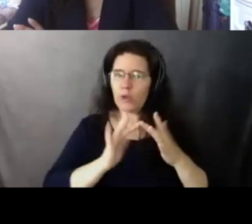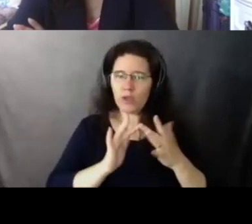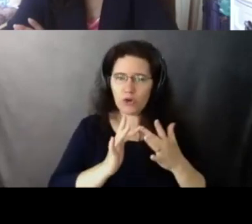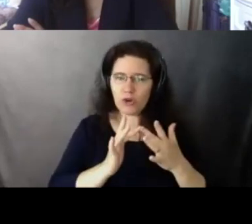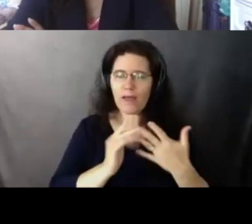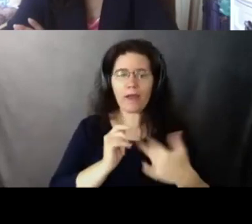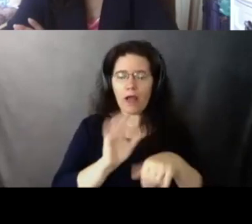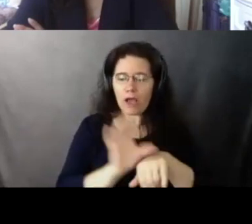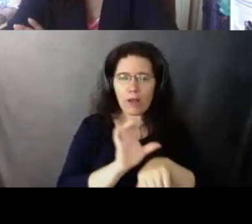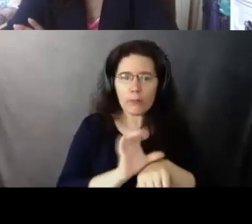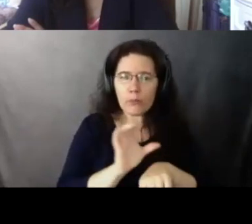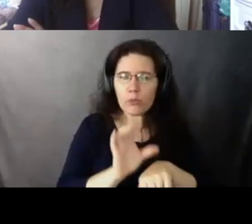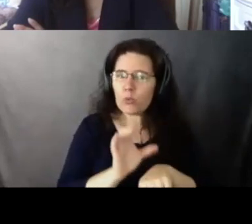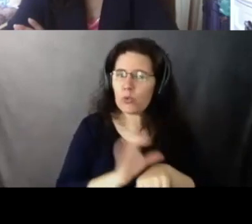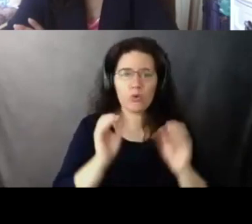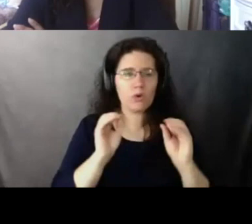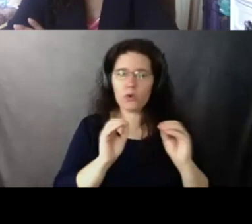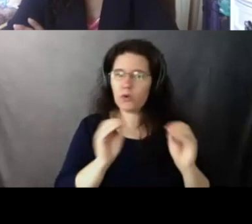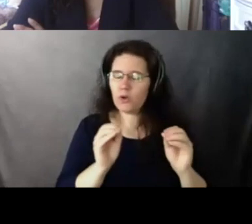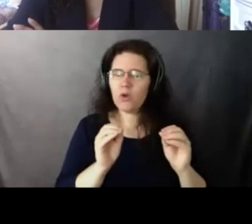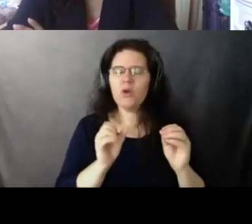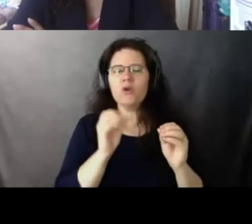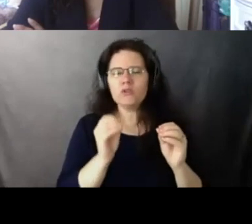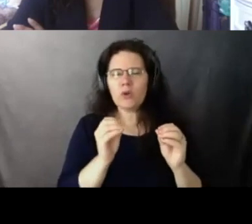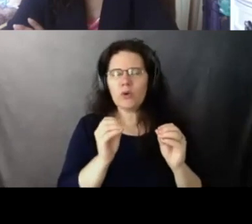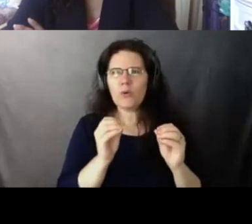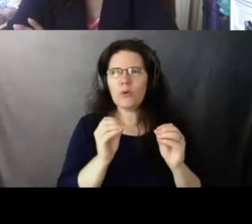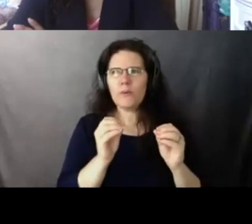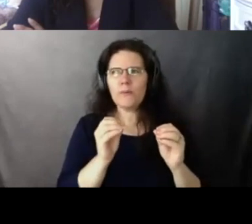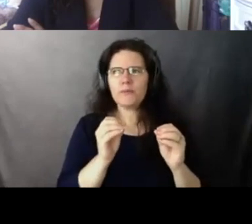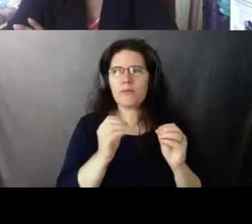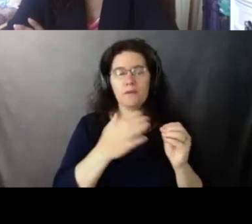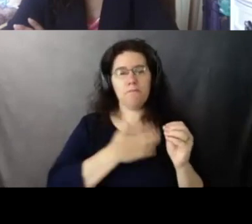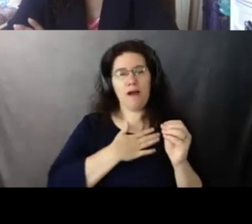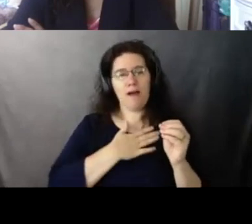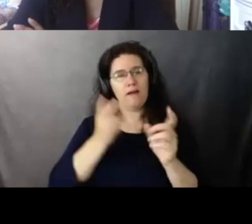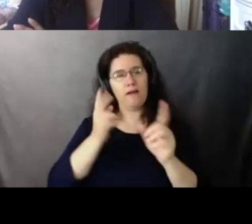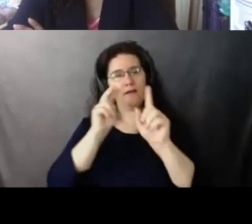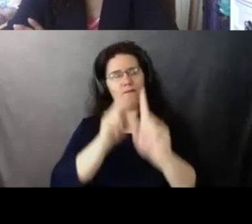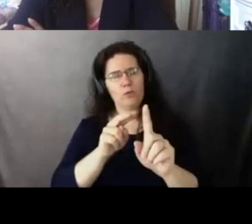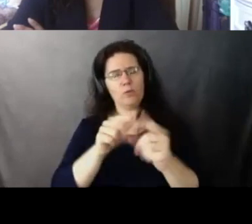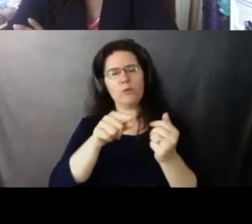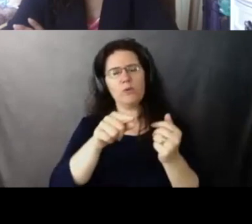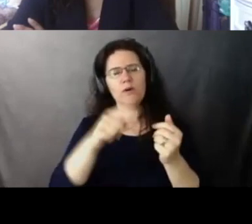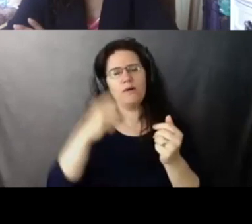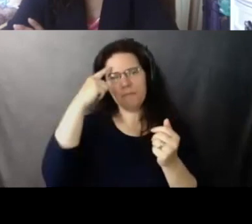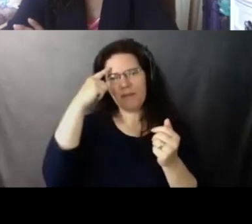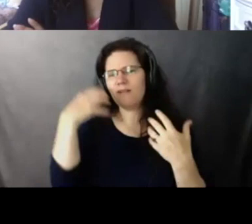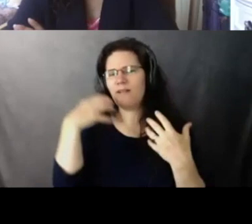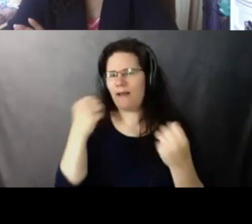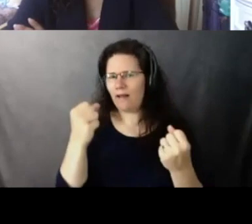have computer accessibility. So what I see is the mental health issues.